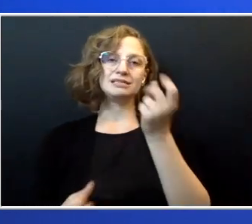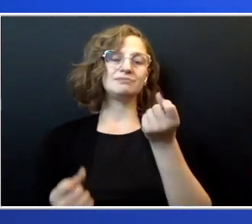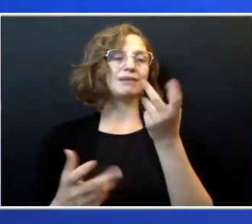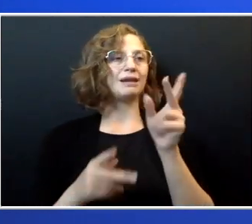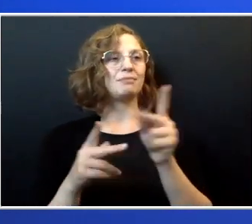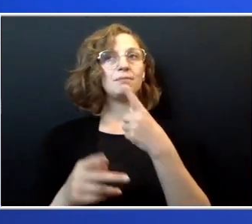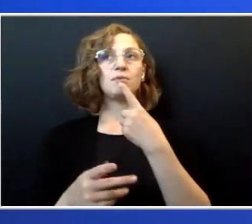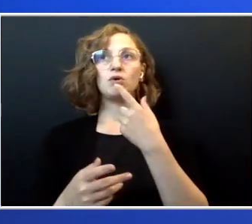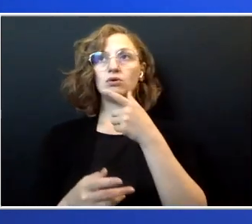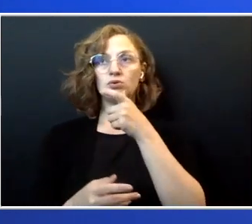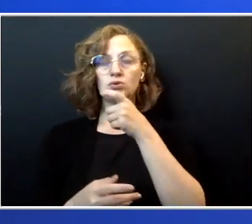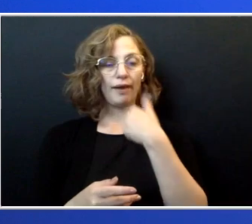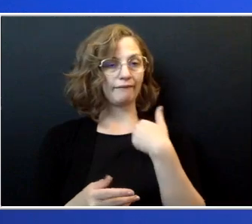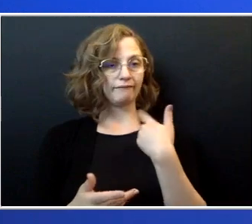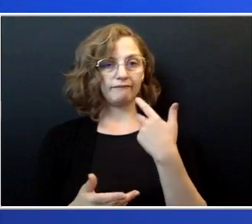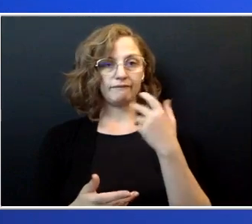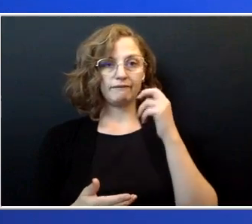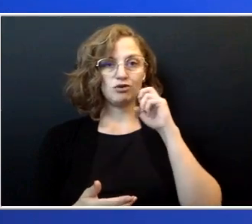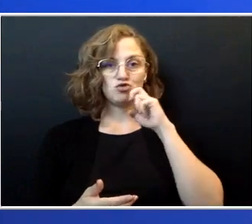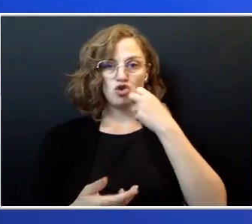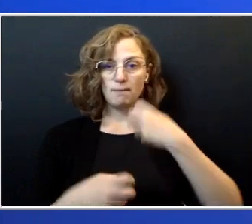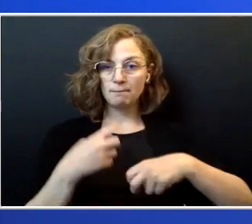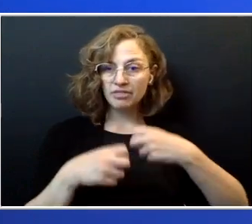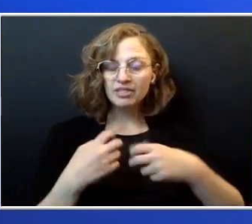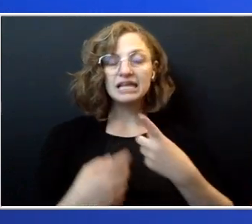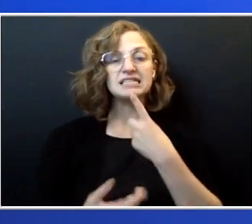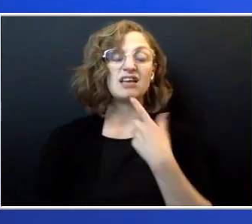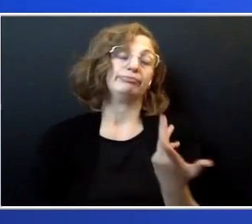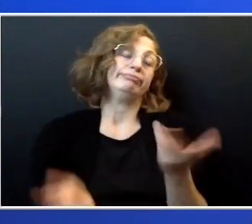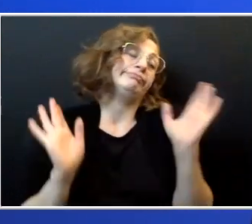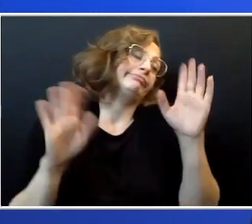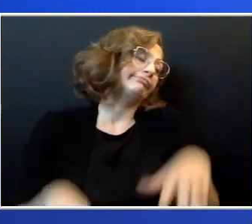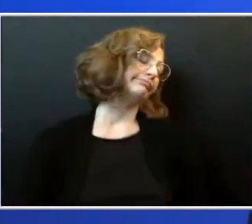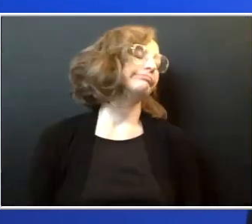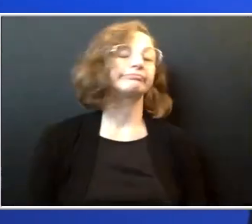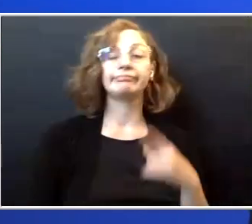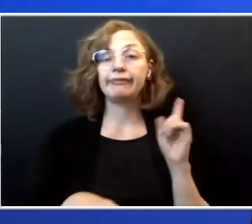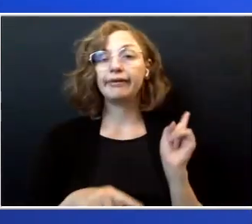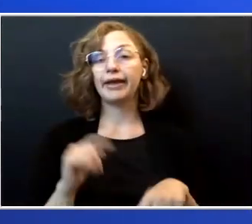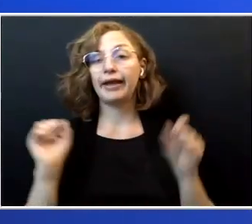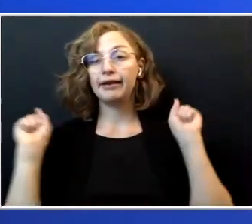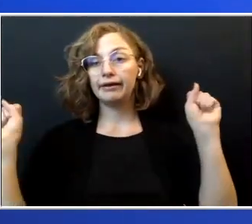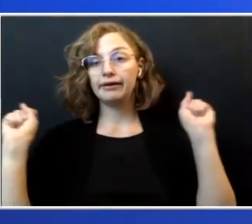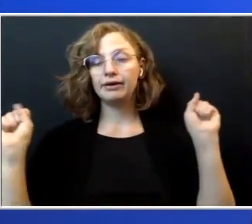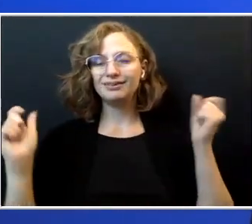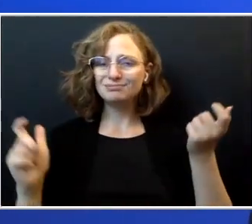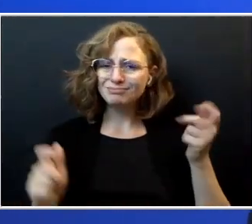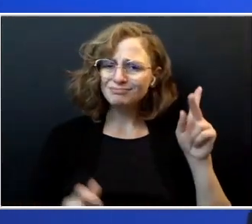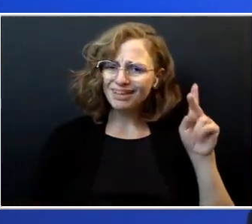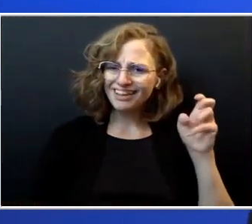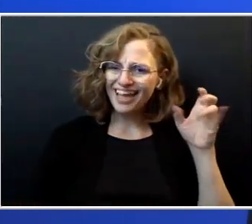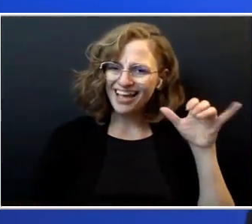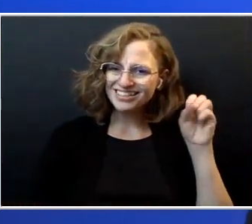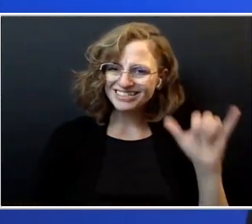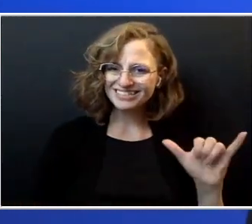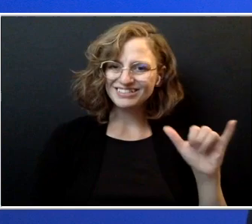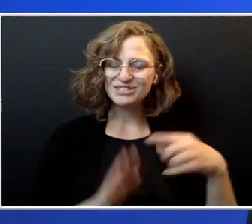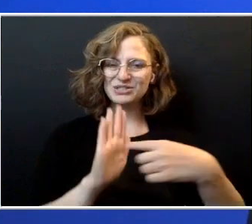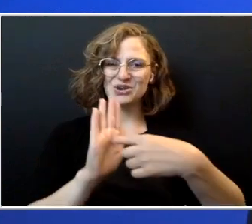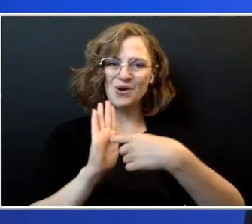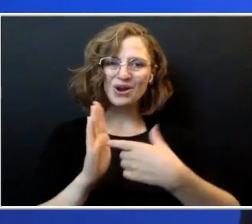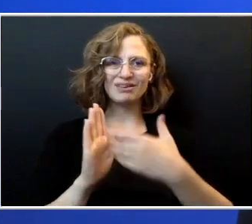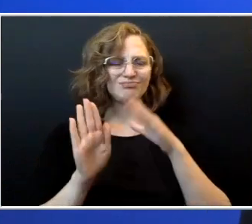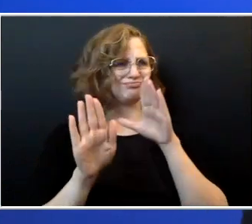I think that's the way that exercise is framed a lot, right? We think about it, but Kelsey showed us a couple wonderful exercises where you're really starting from a chair or seated